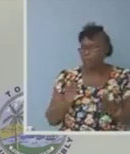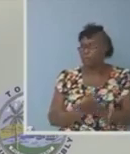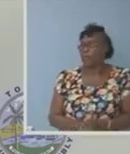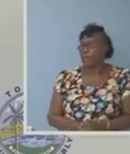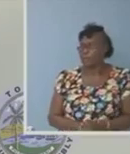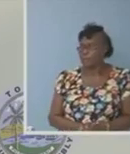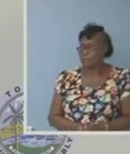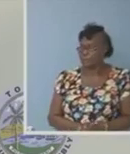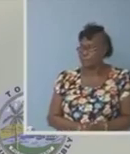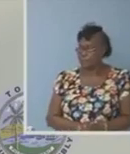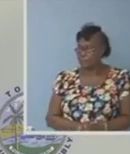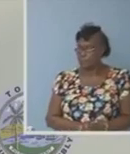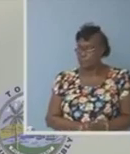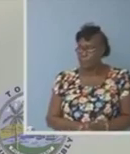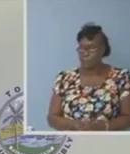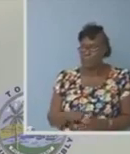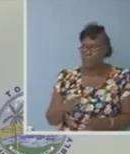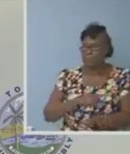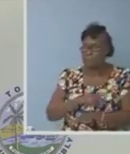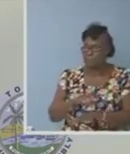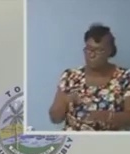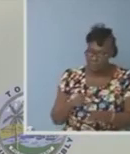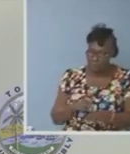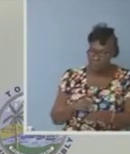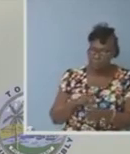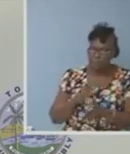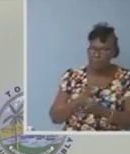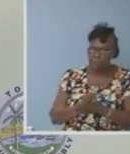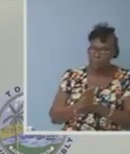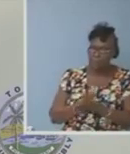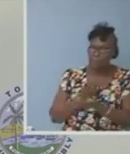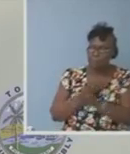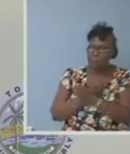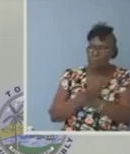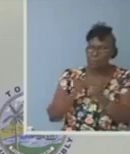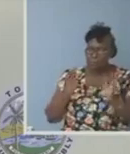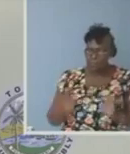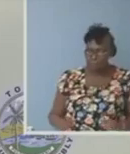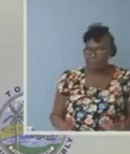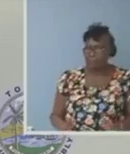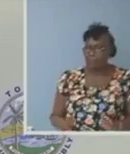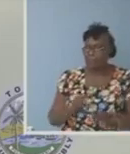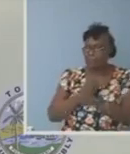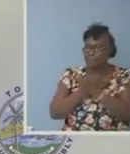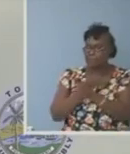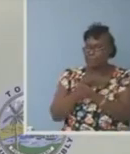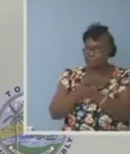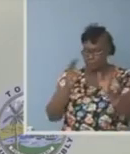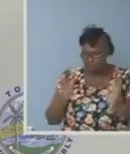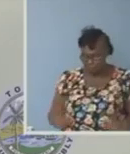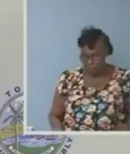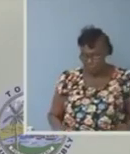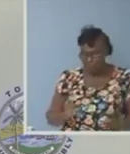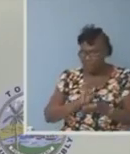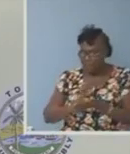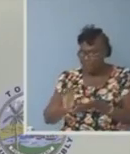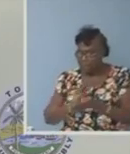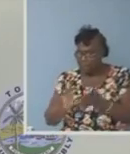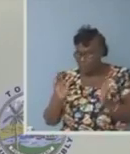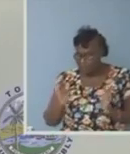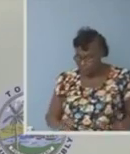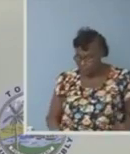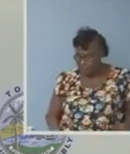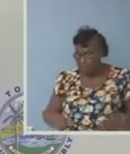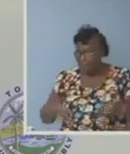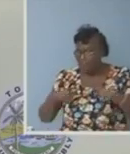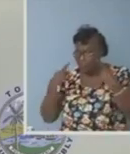again. In addition, principals, school safety officers, and janitorial staff would be required to enter school